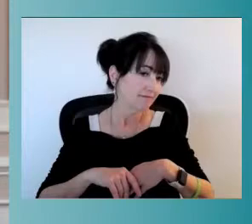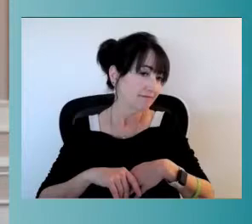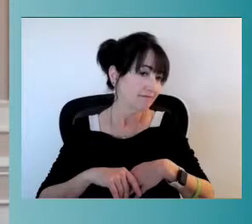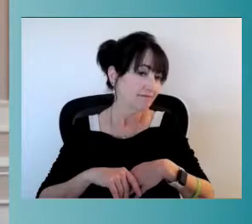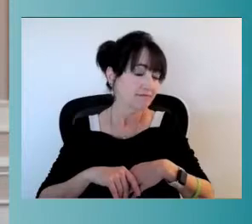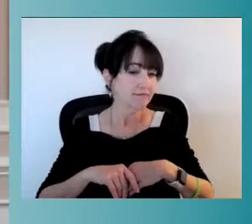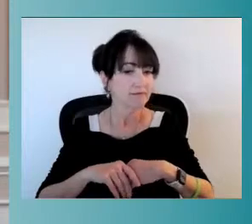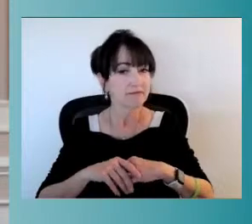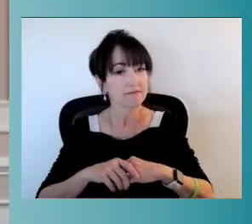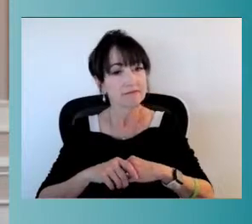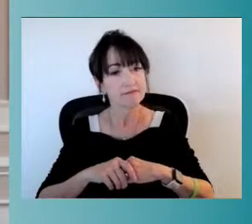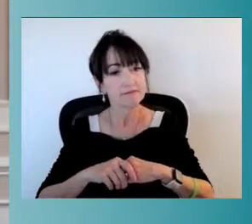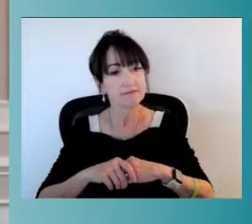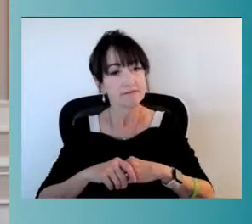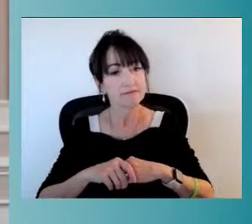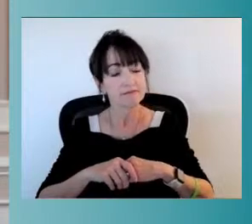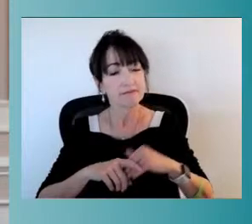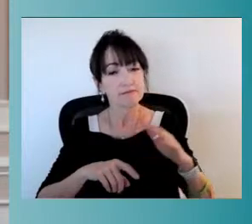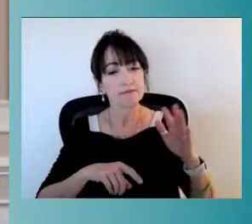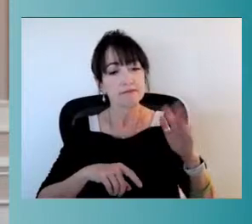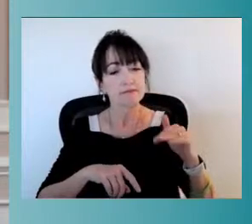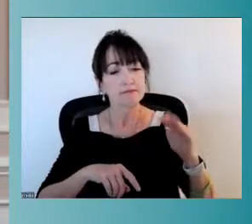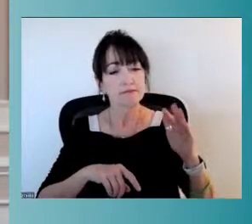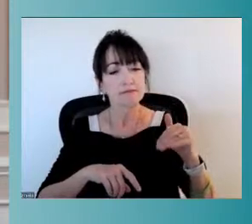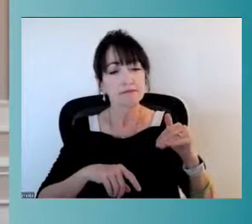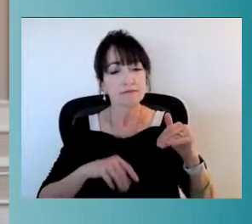doing the work, we wouldn't have what we